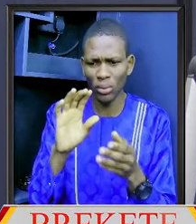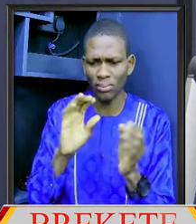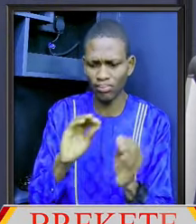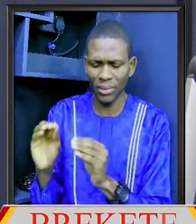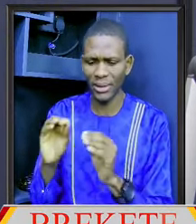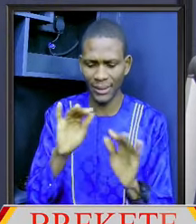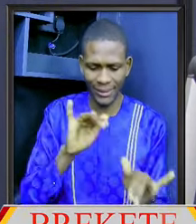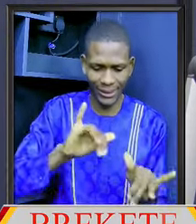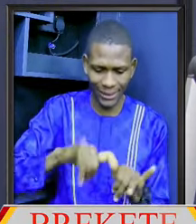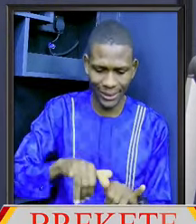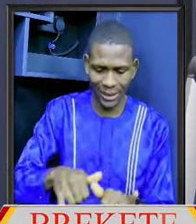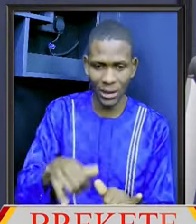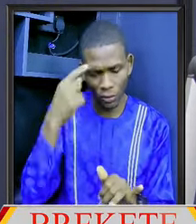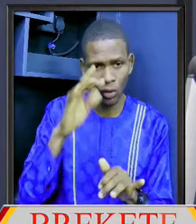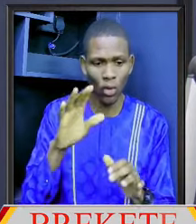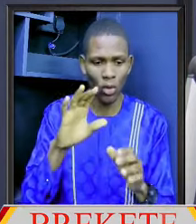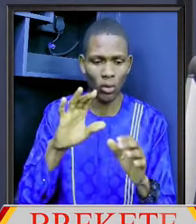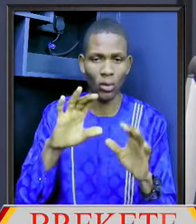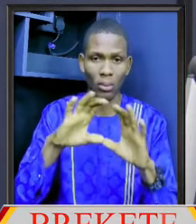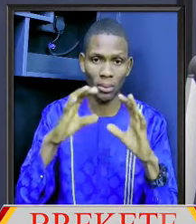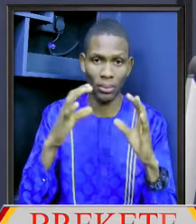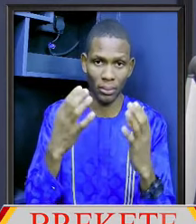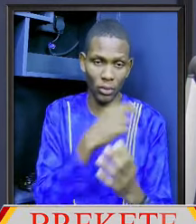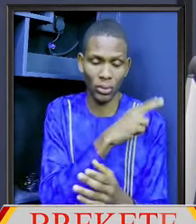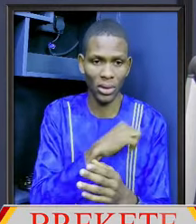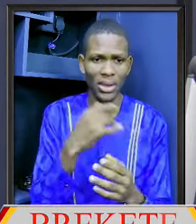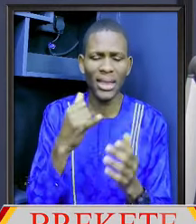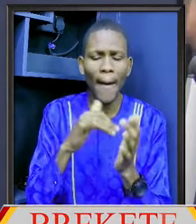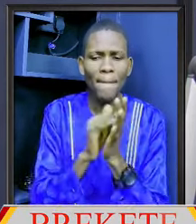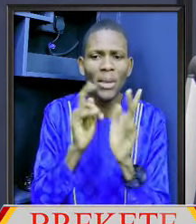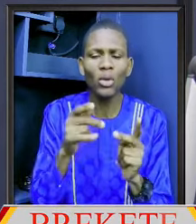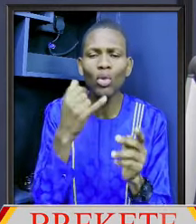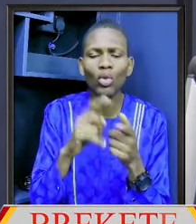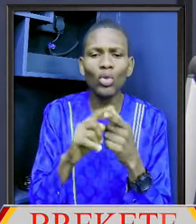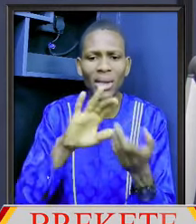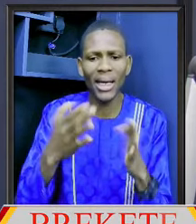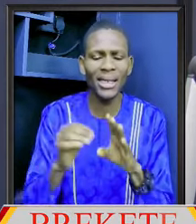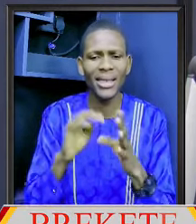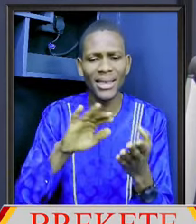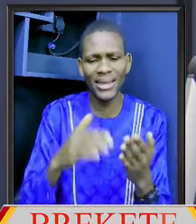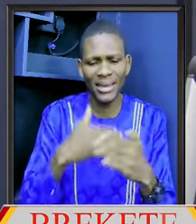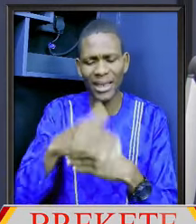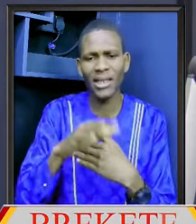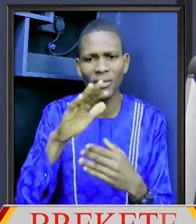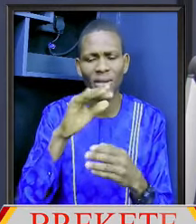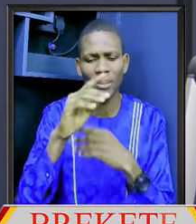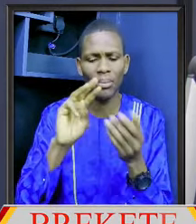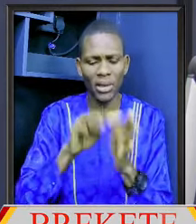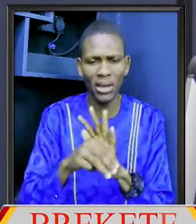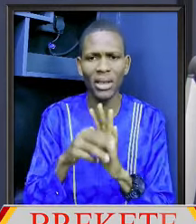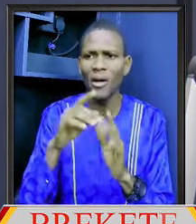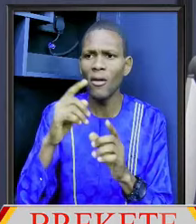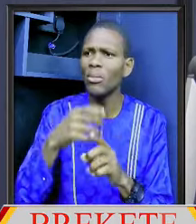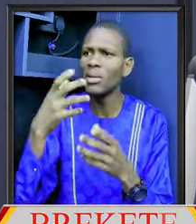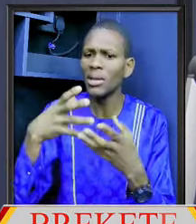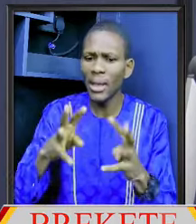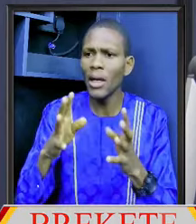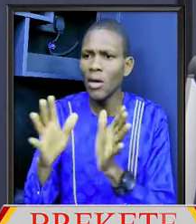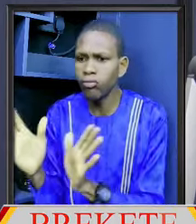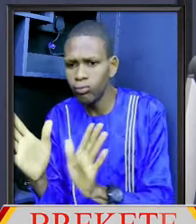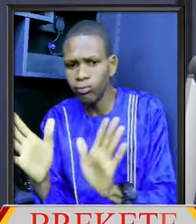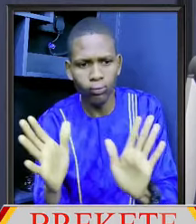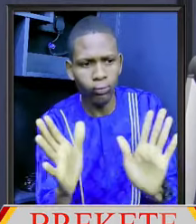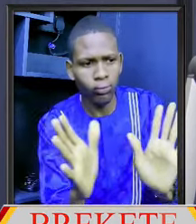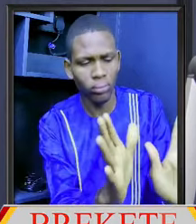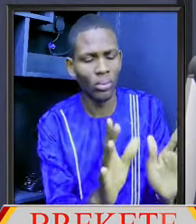hospital. He's supposed to die in the next 15 minutes. They come from gate. They no waste time. Prah,